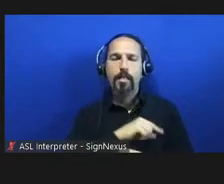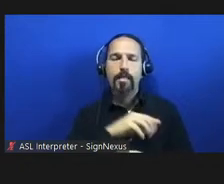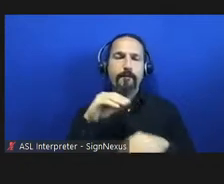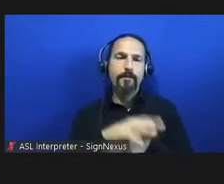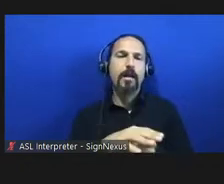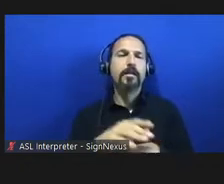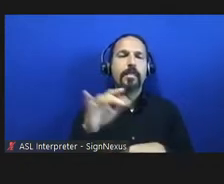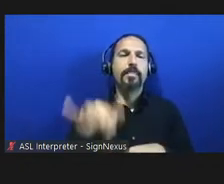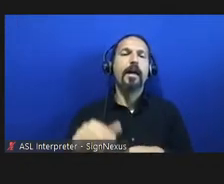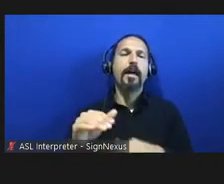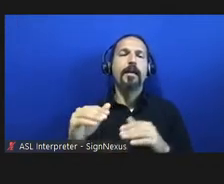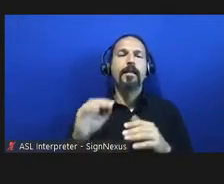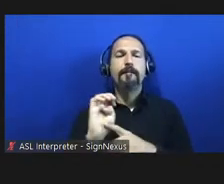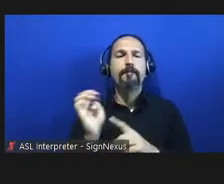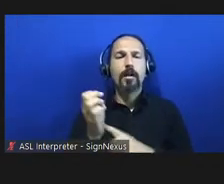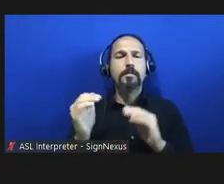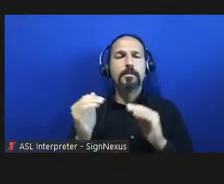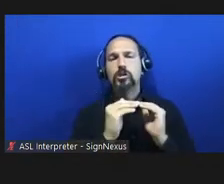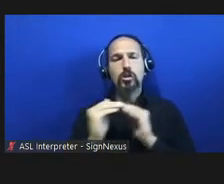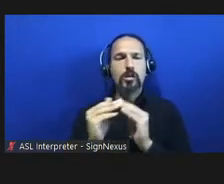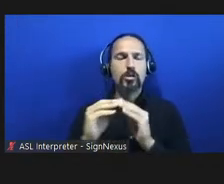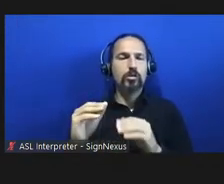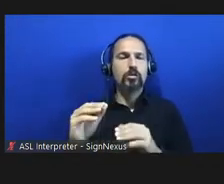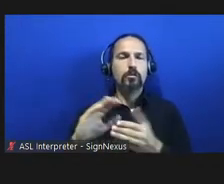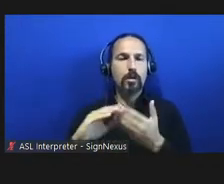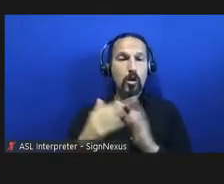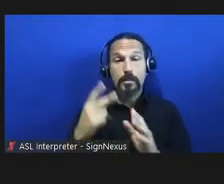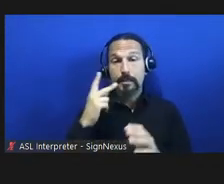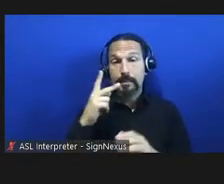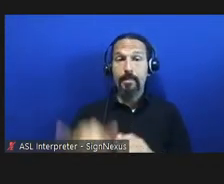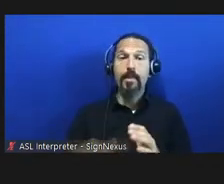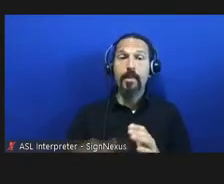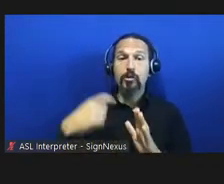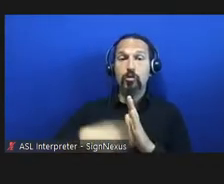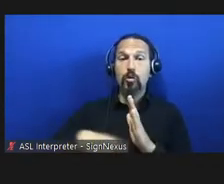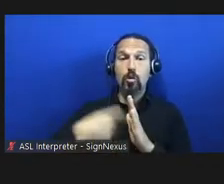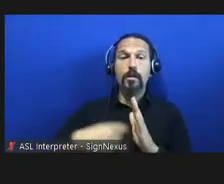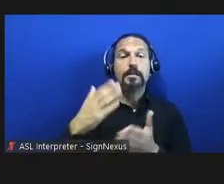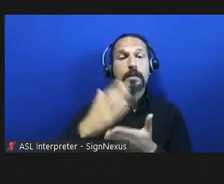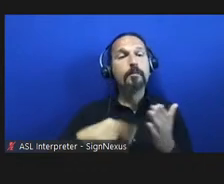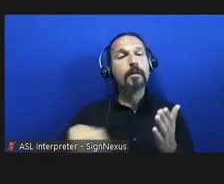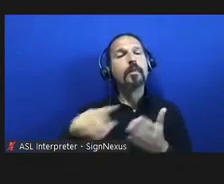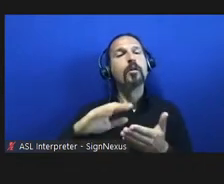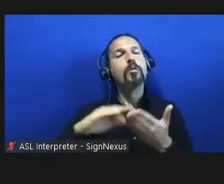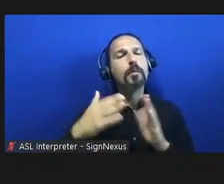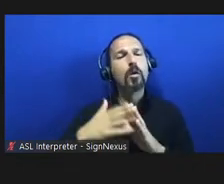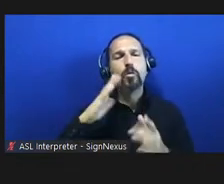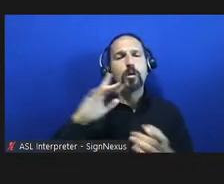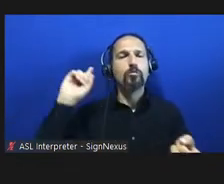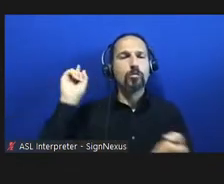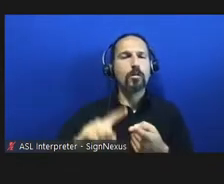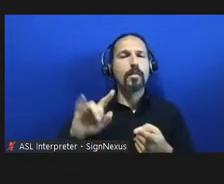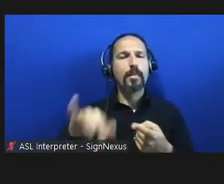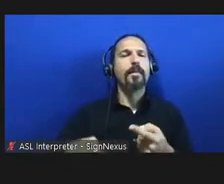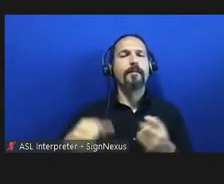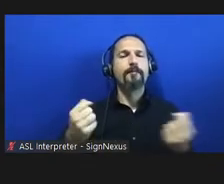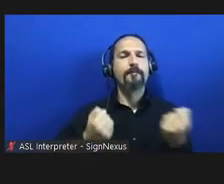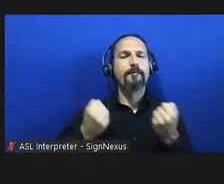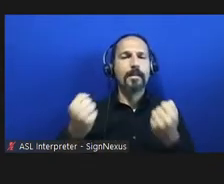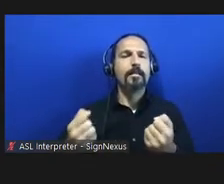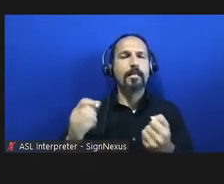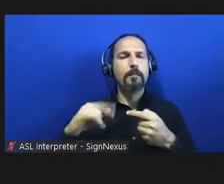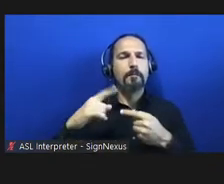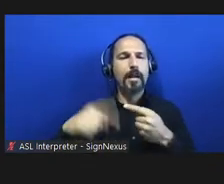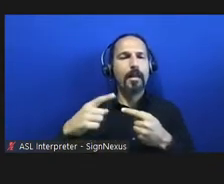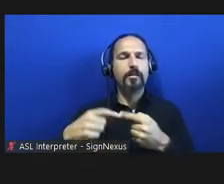with environmental justice communities under this tolling scenario some of these communities would experience reduced vehicle miles traveled